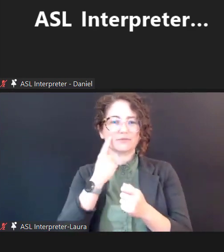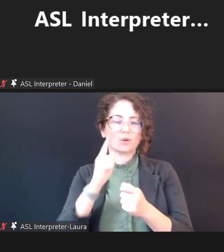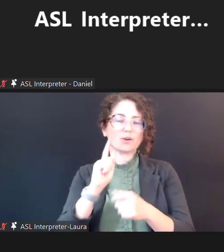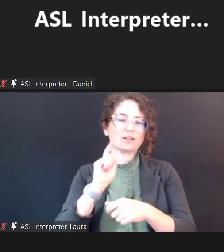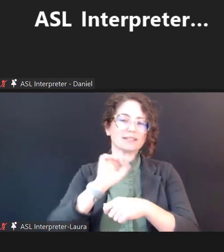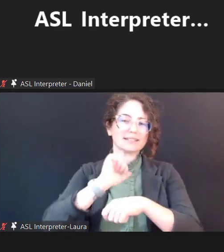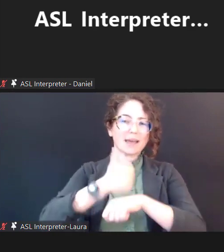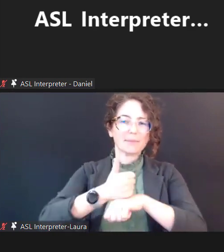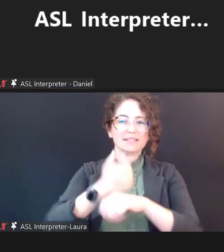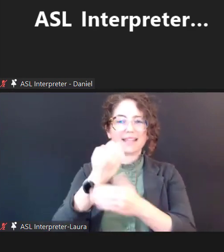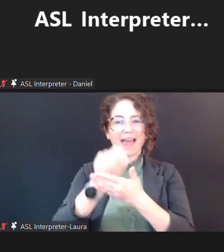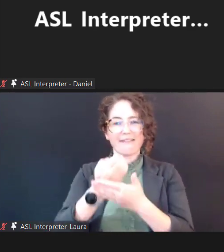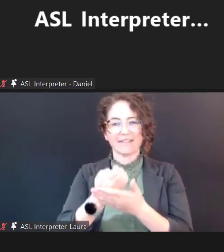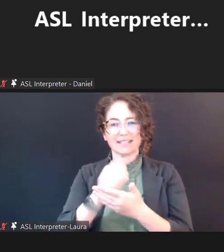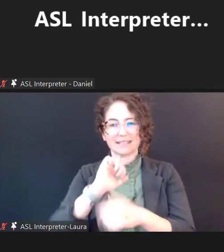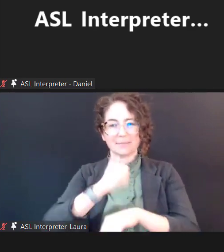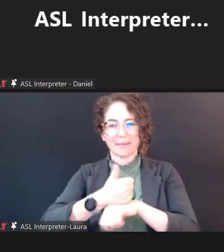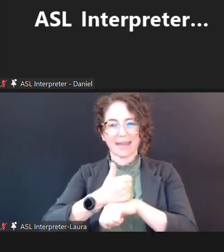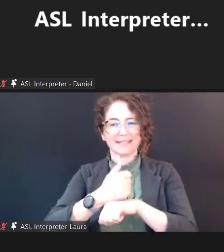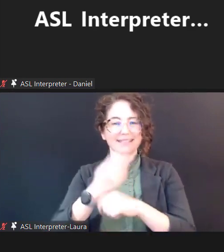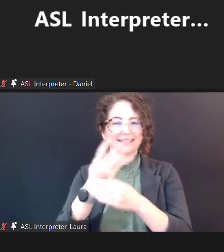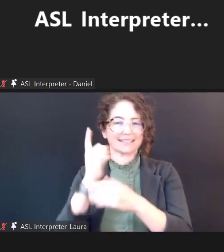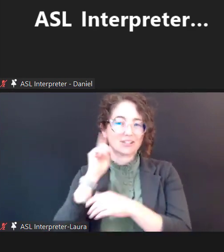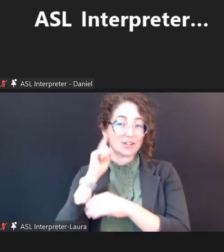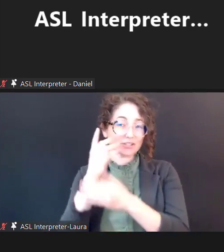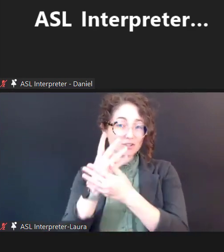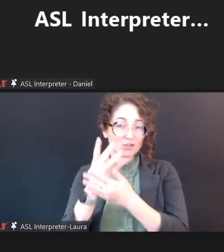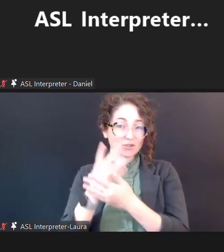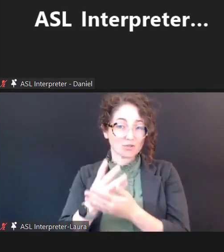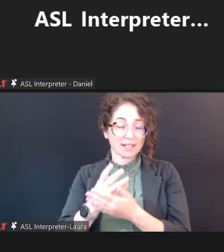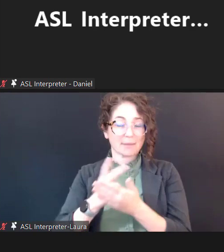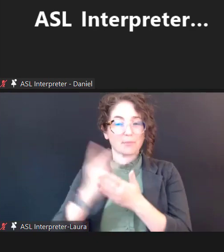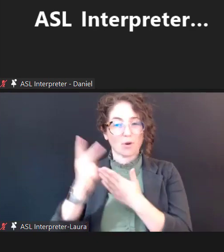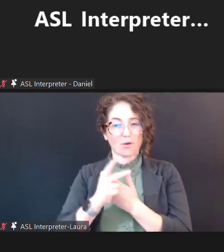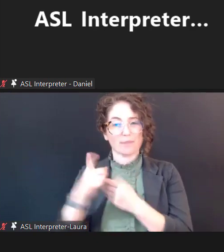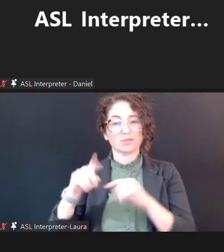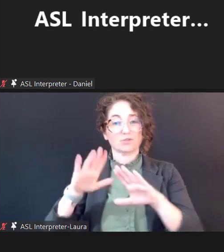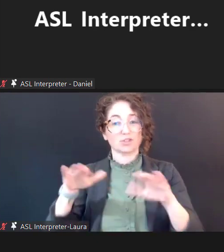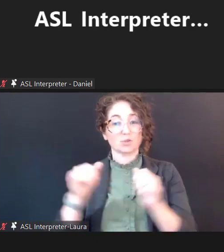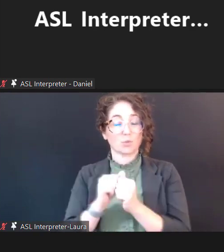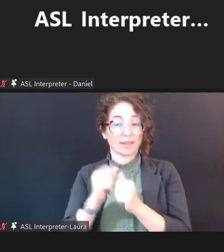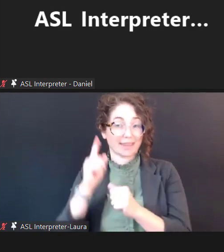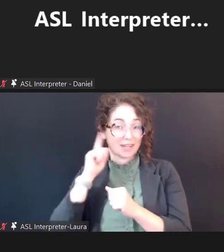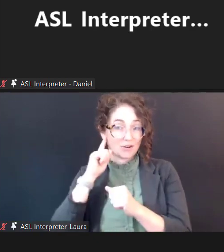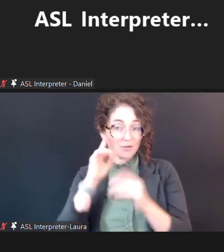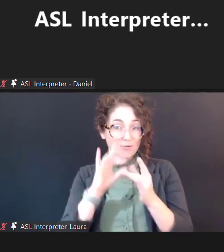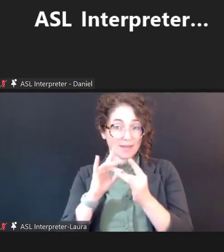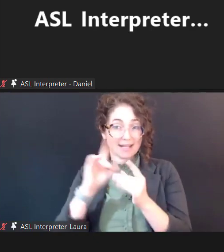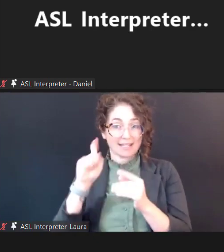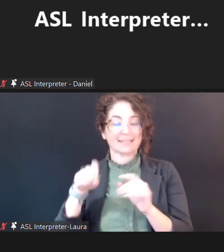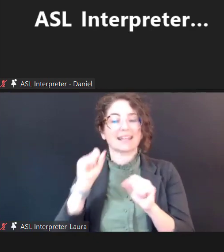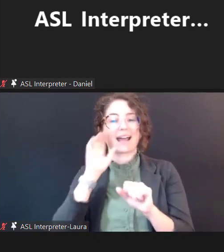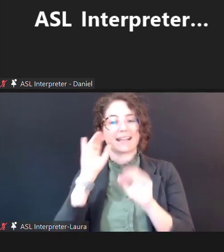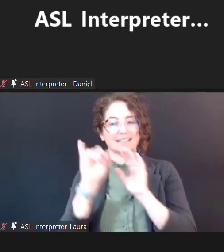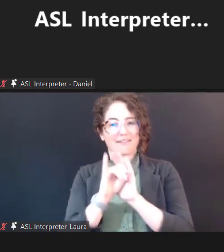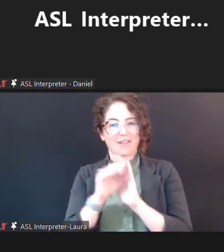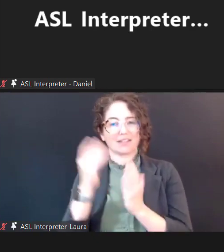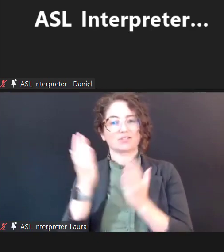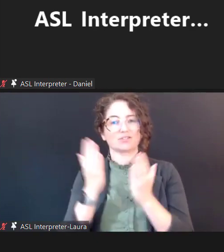establishing evidence-based hearing screening programs so that children with hearing-related needs can be identified and